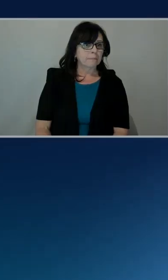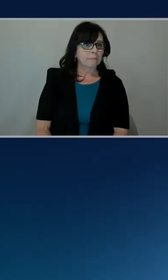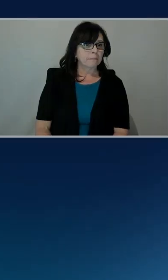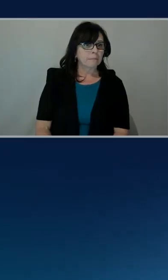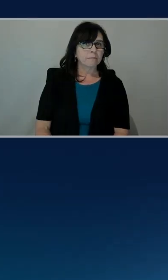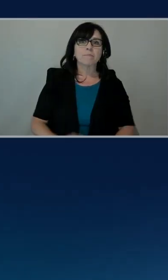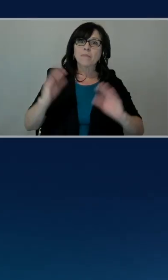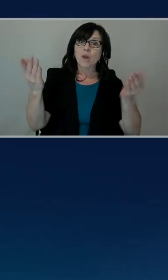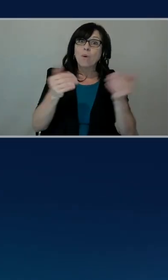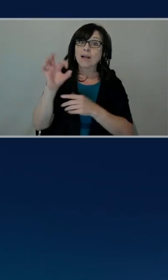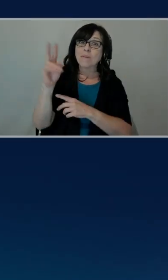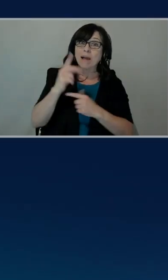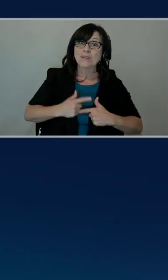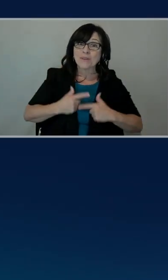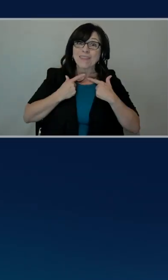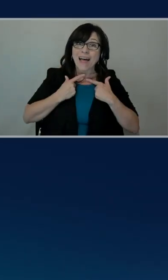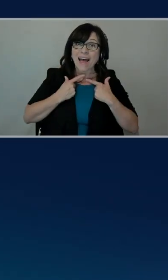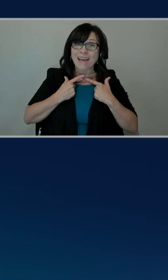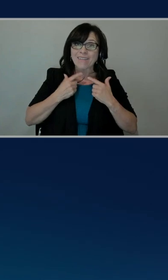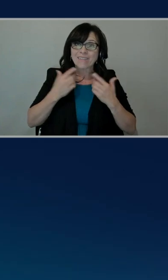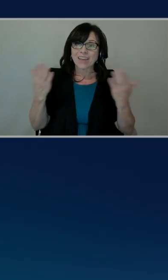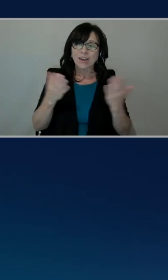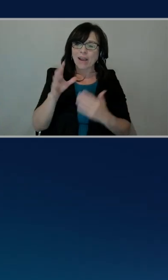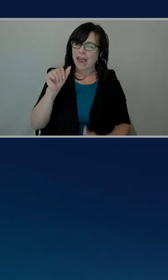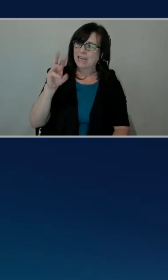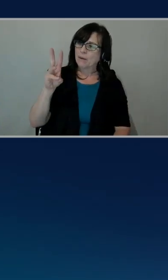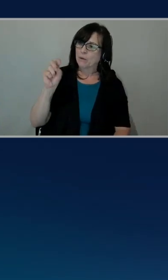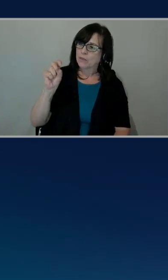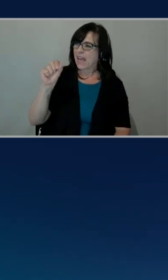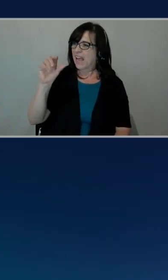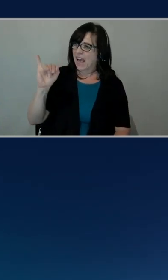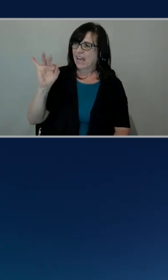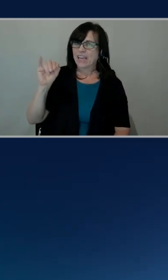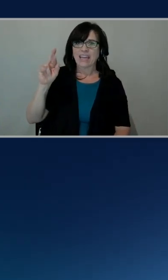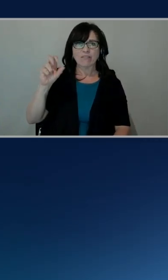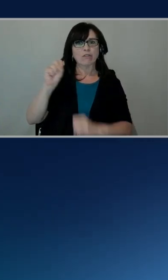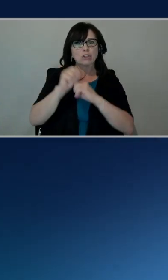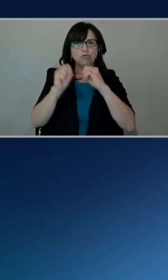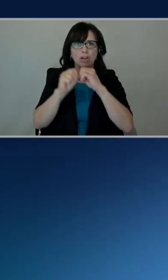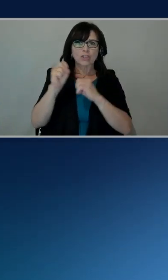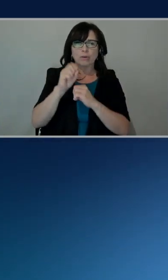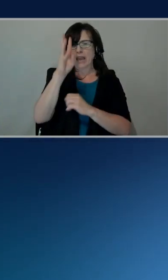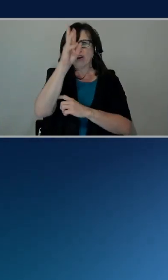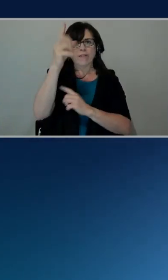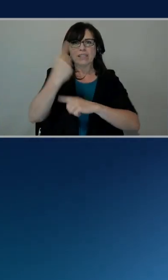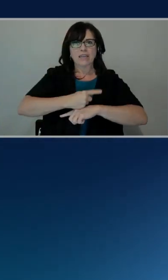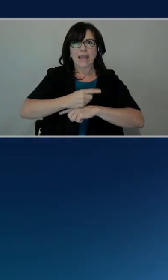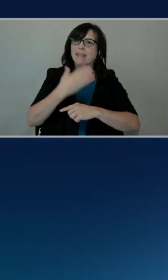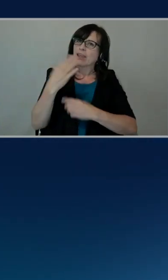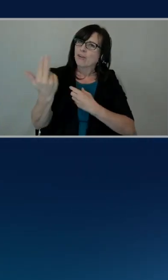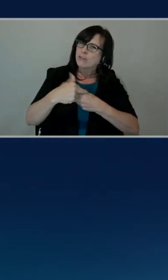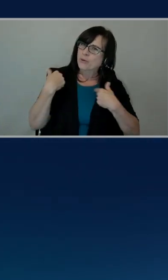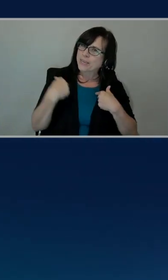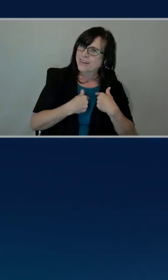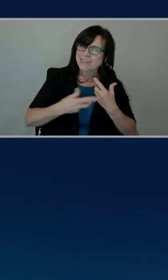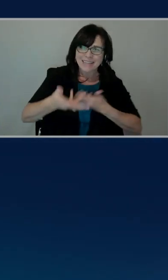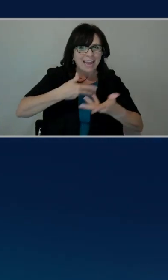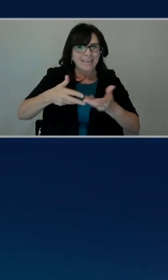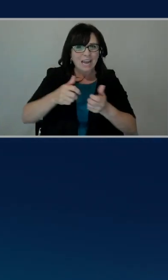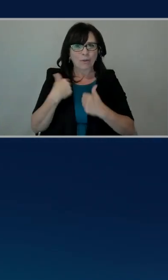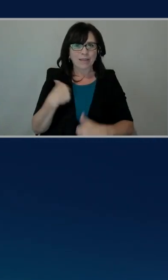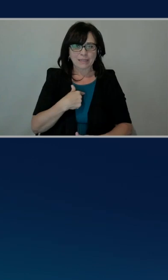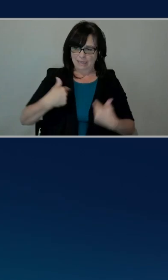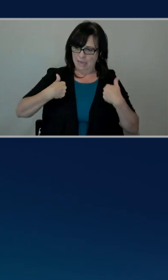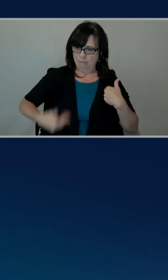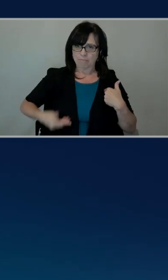Welcome back to our live coverage here at the AWS AI Infrastructure Innovation Day. Thank you all for joining us. Thanks for hanging out with us. I'm AM. I'm one of